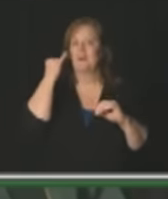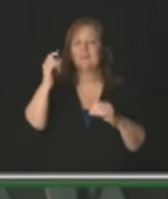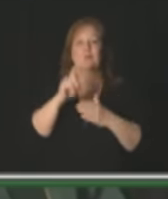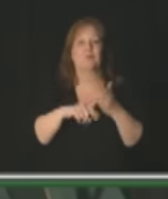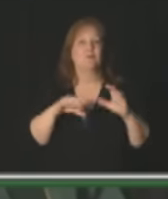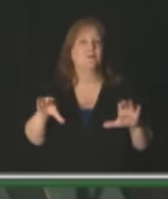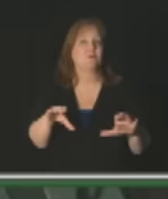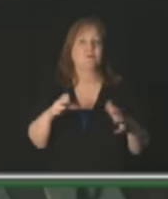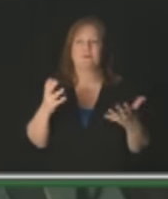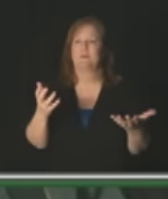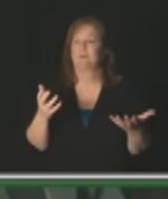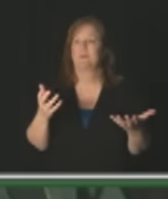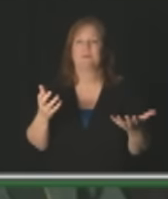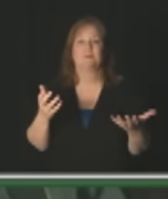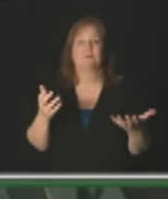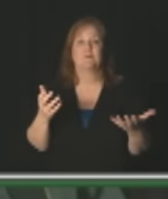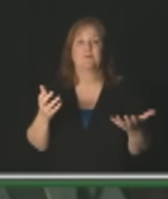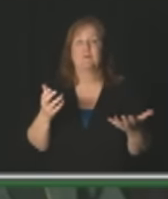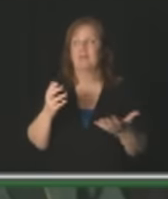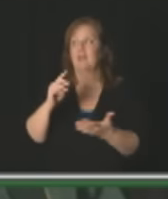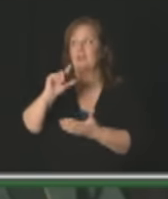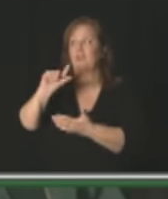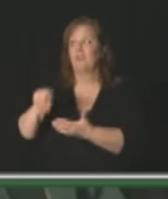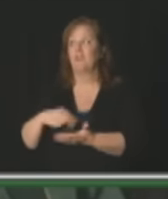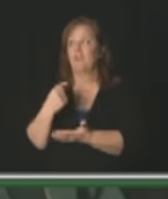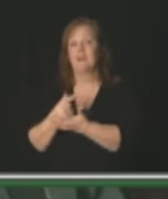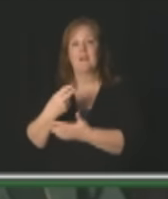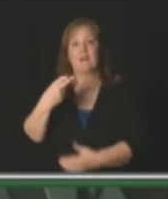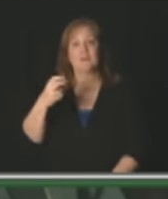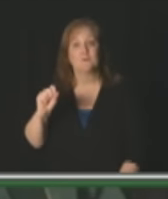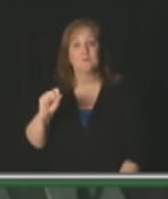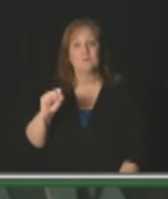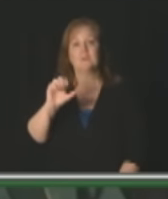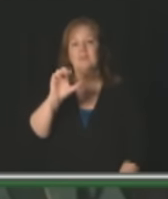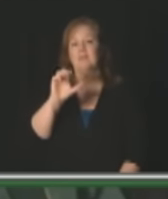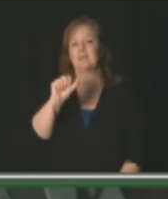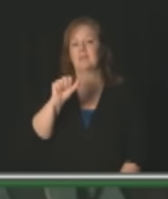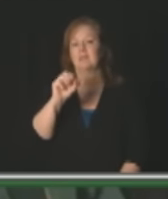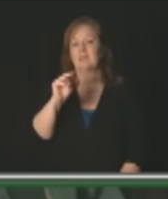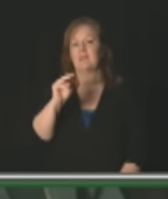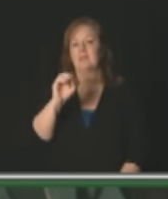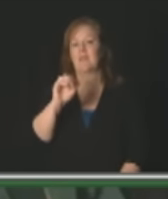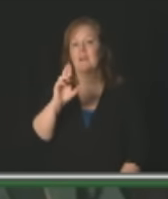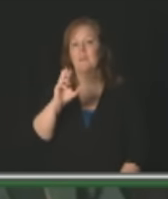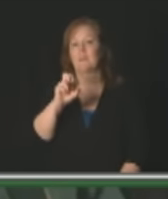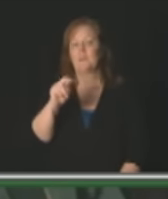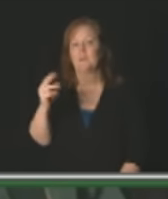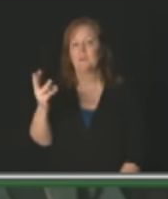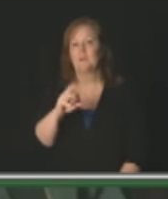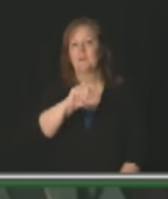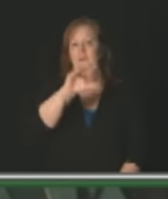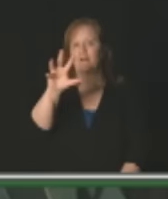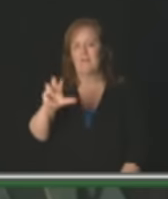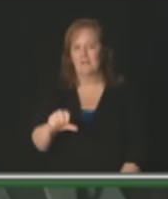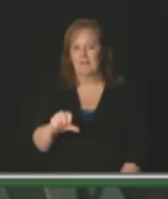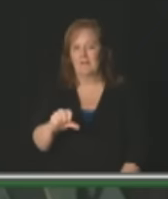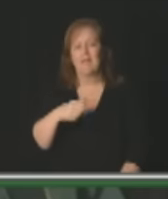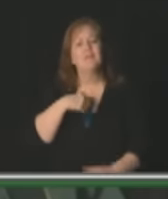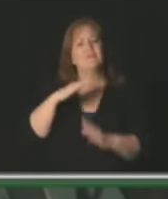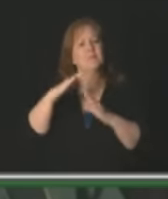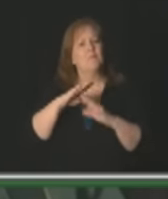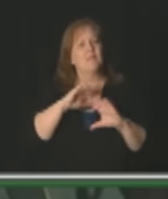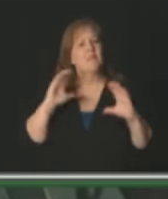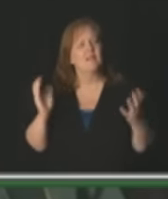now. When I graduated from high school in Cameroon, West Africa, in the top tier of my class,